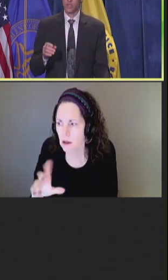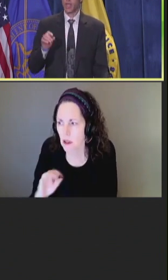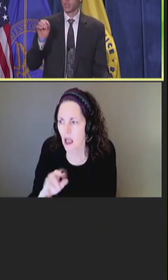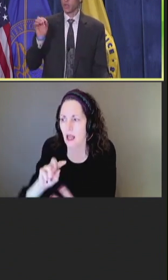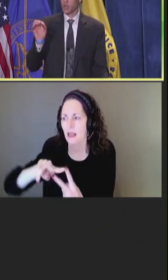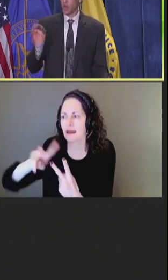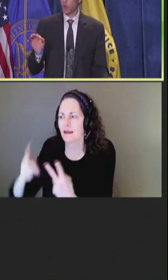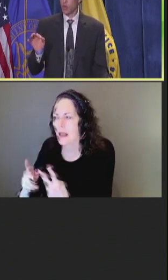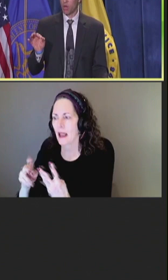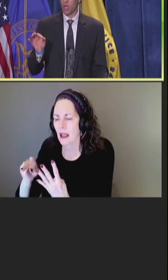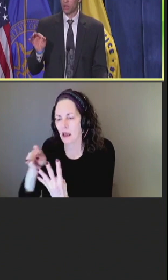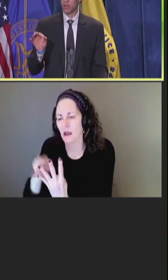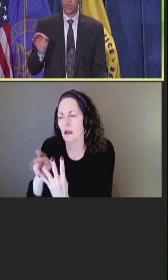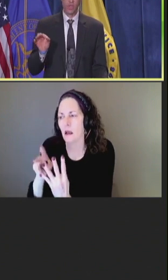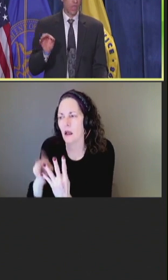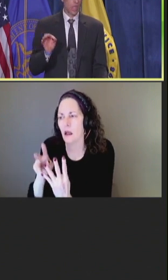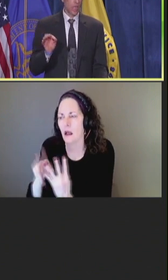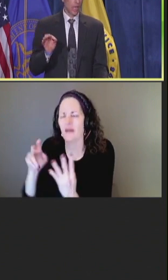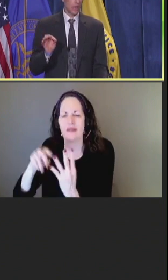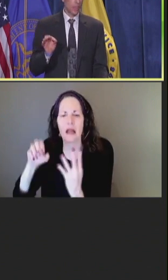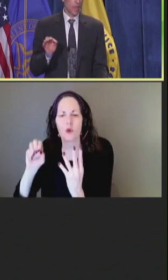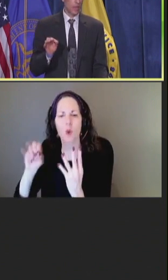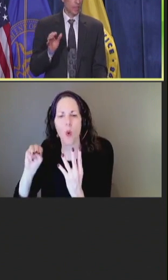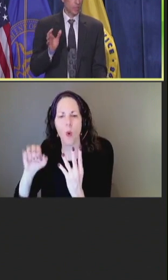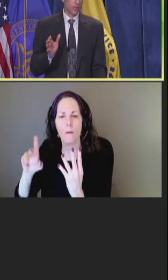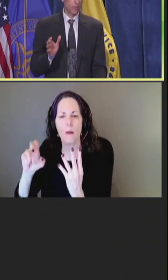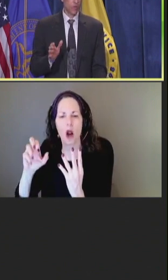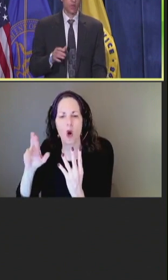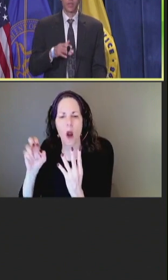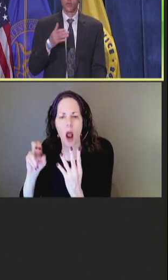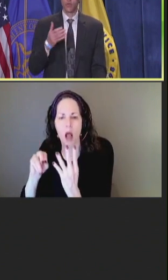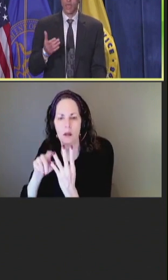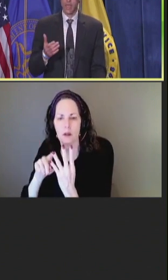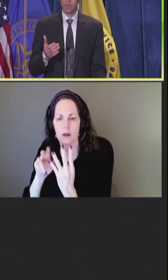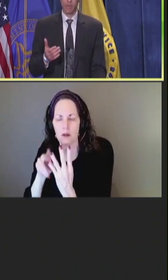heterologous challenge. So it's to Omicron. And this is wave 4,